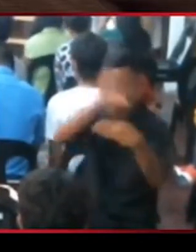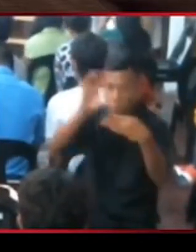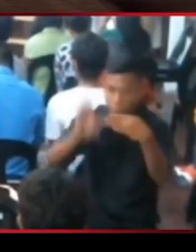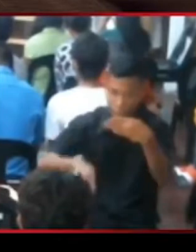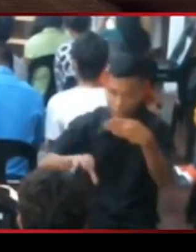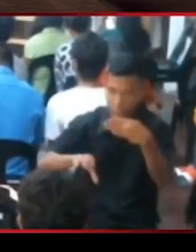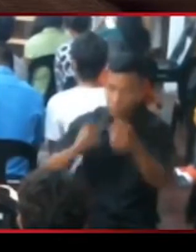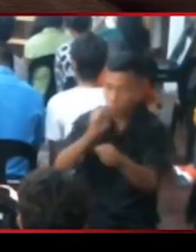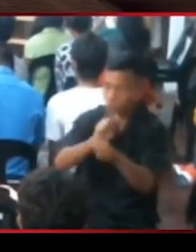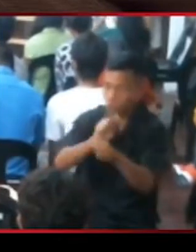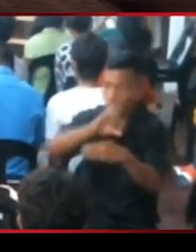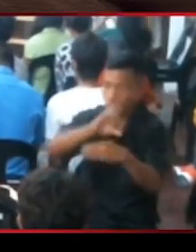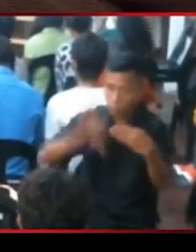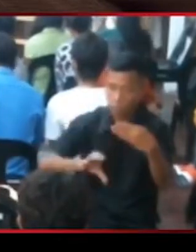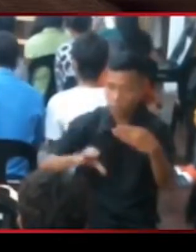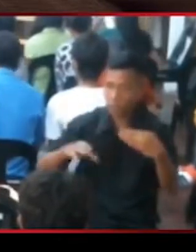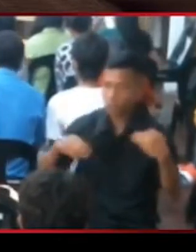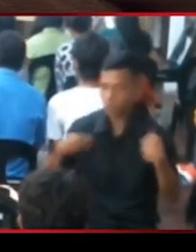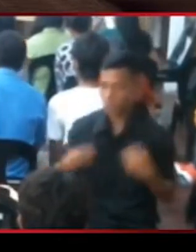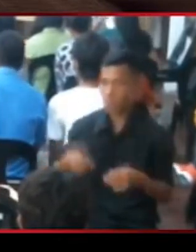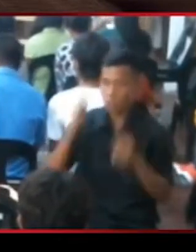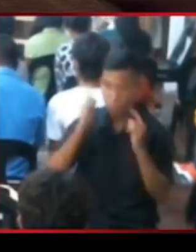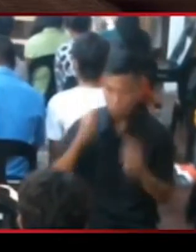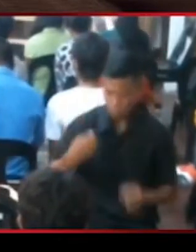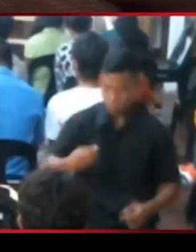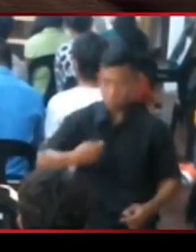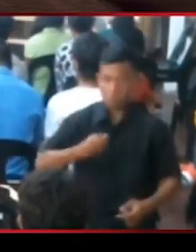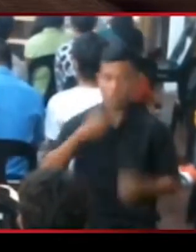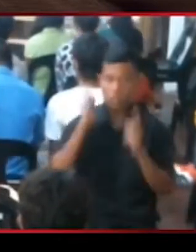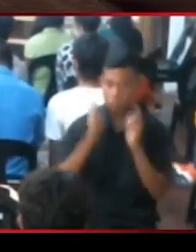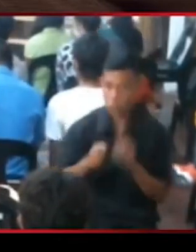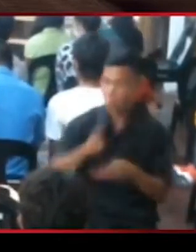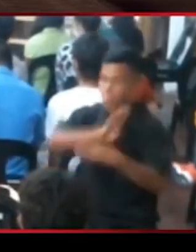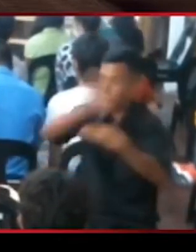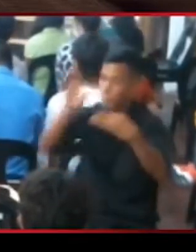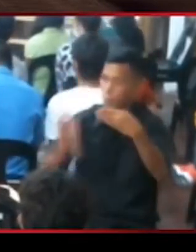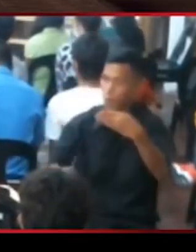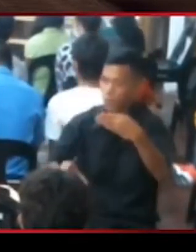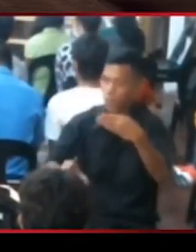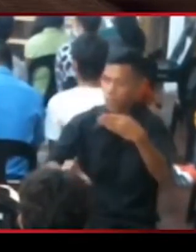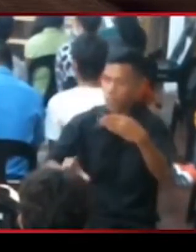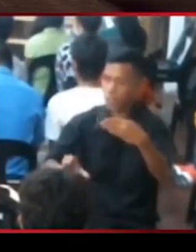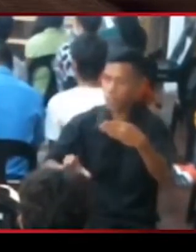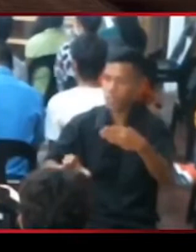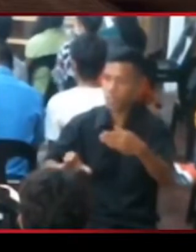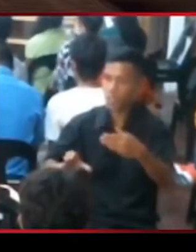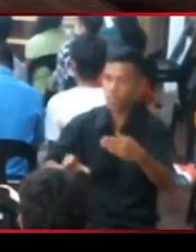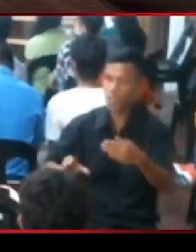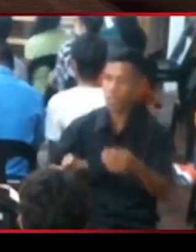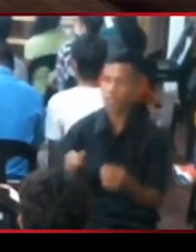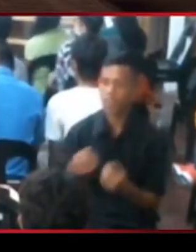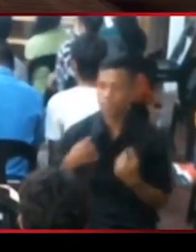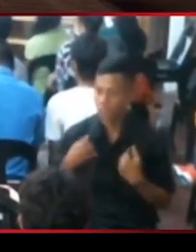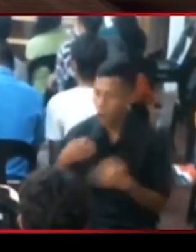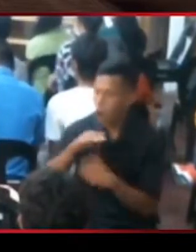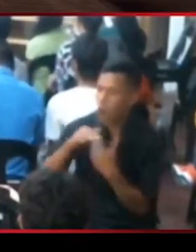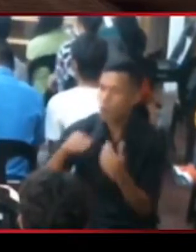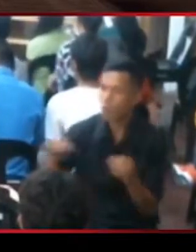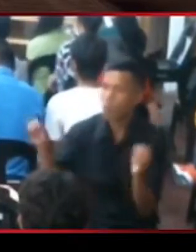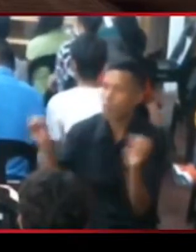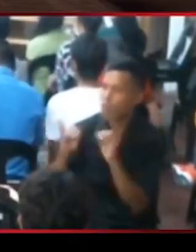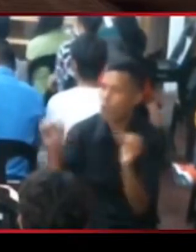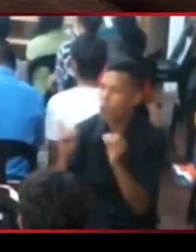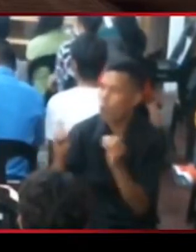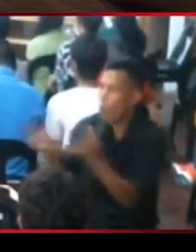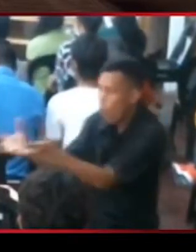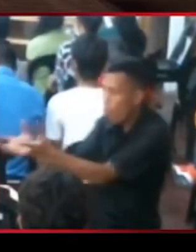entire, wanting nothing. Now, you ladies, when you cook rice, do you cook it halfway and then